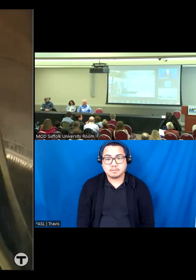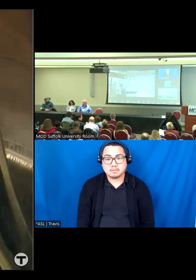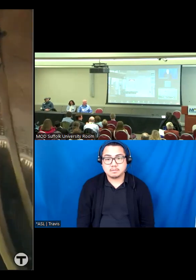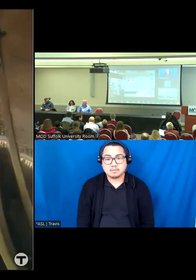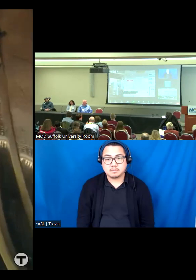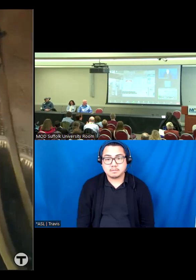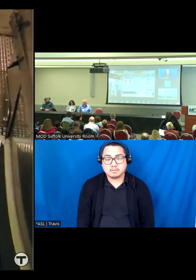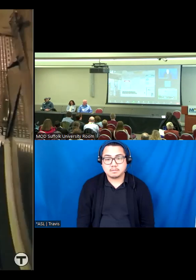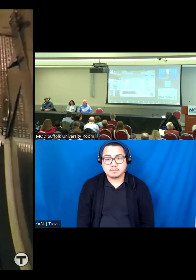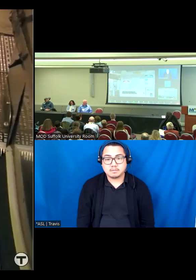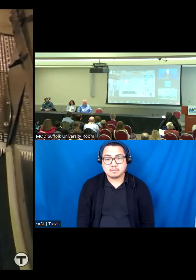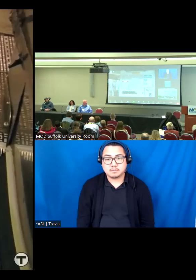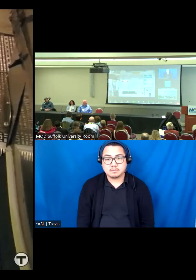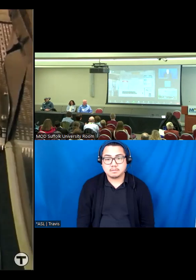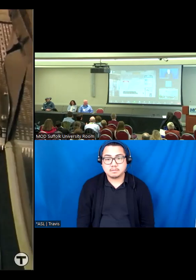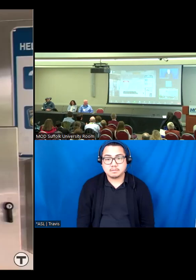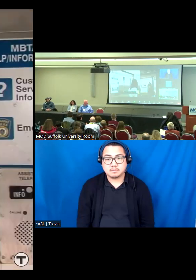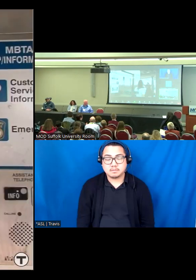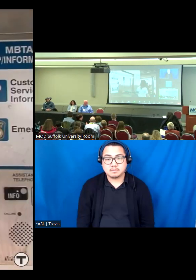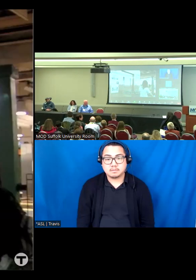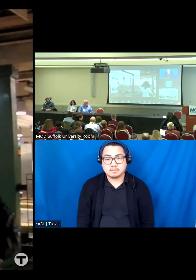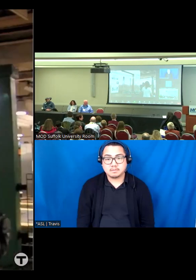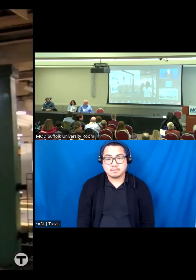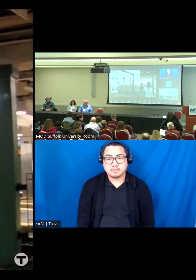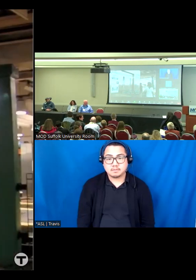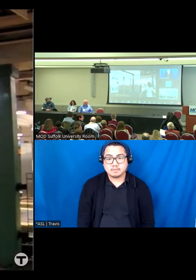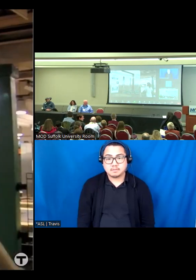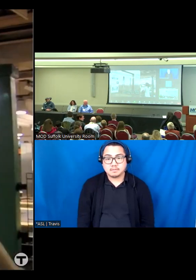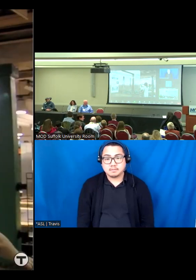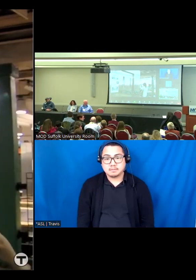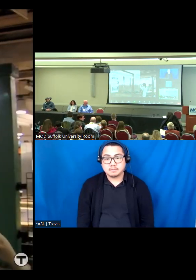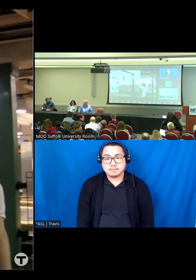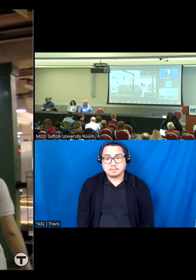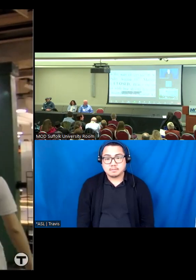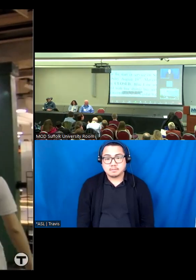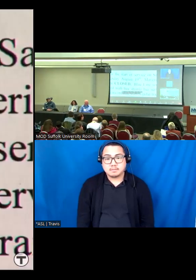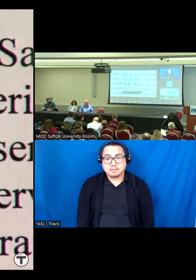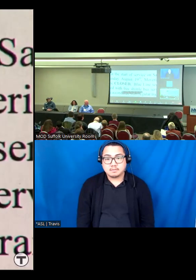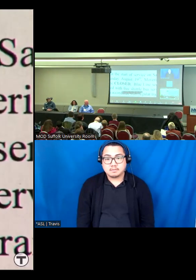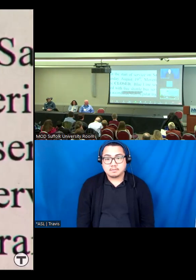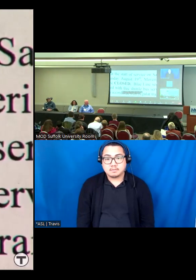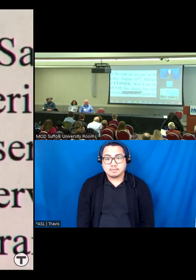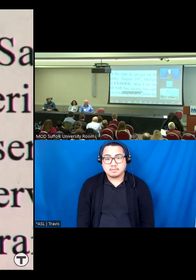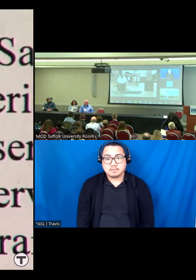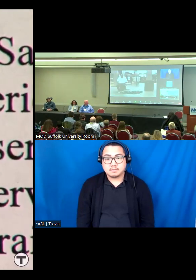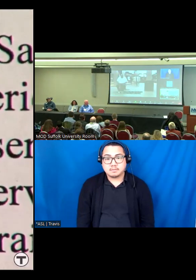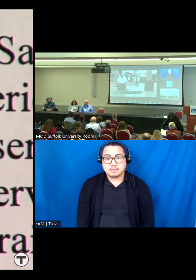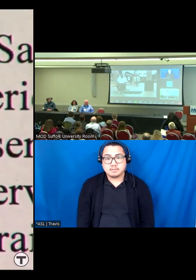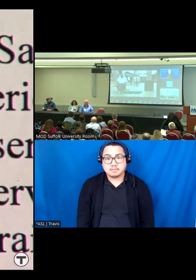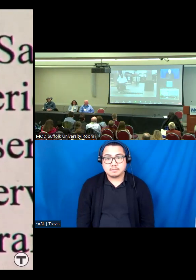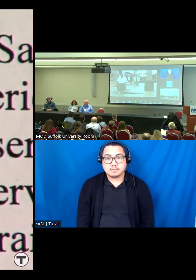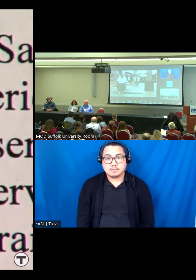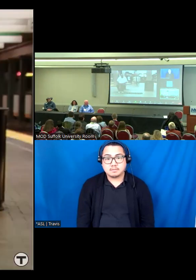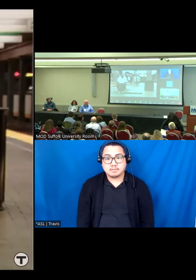it. I couldn't find anything in there that I didn't think that they were owed by right of law or just doing the right